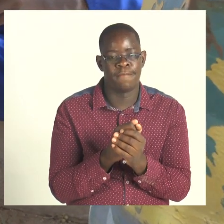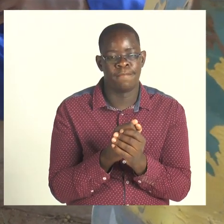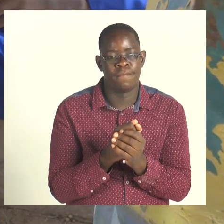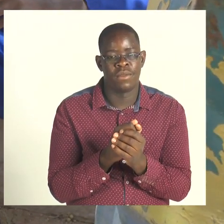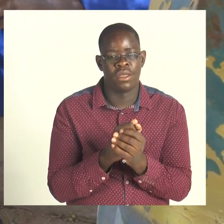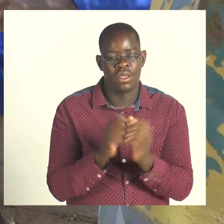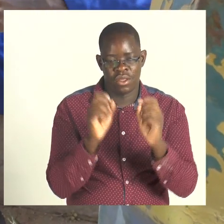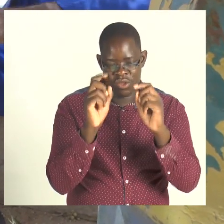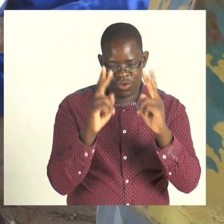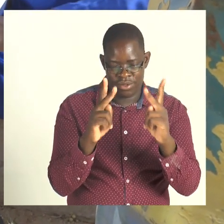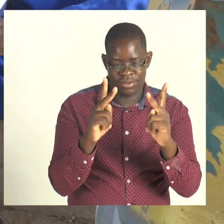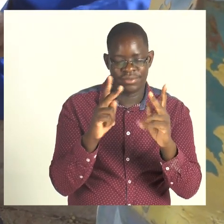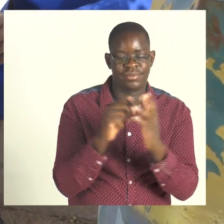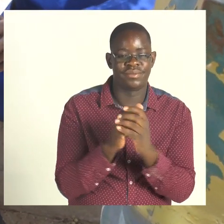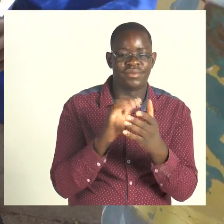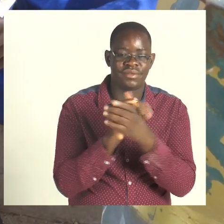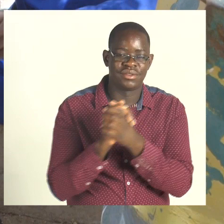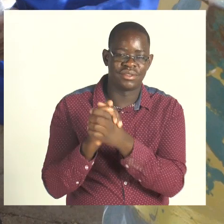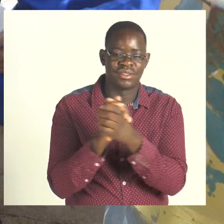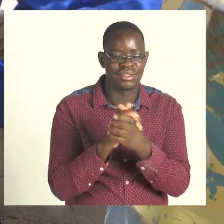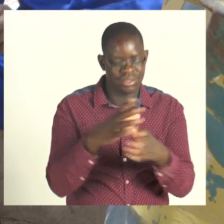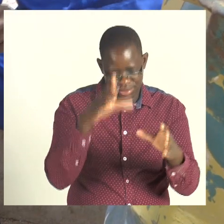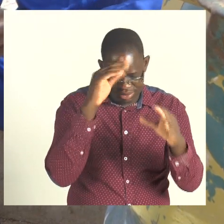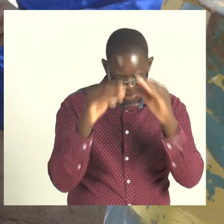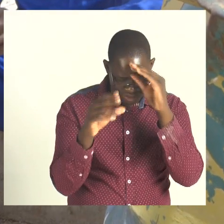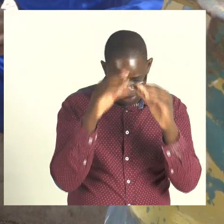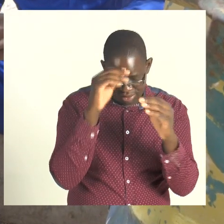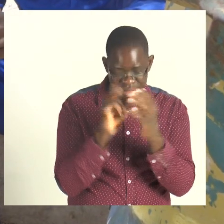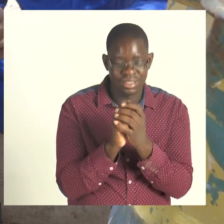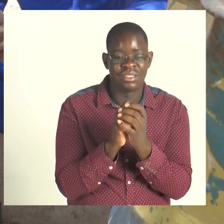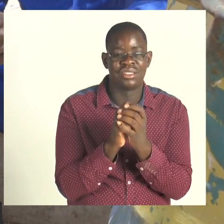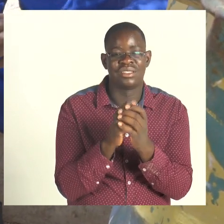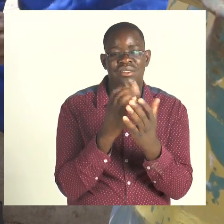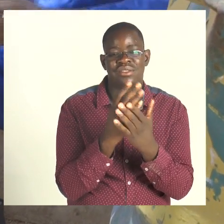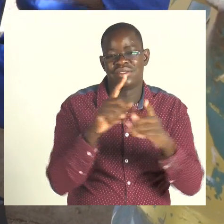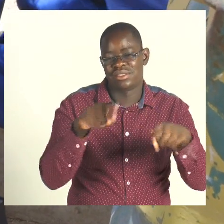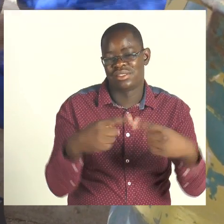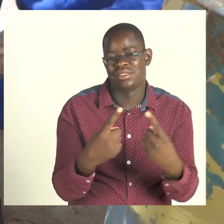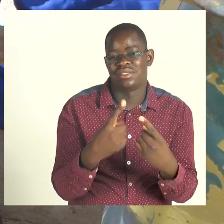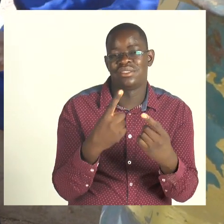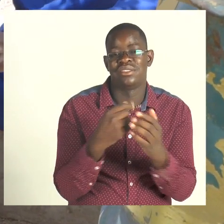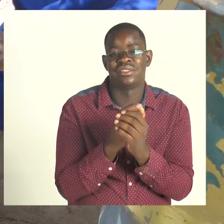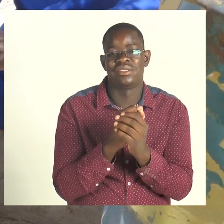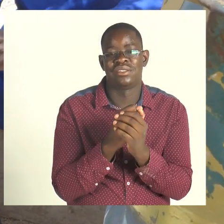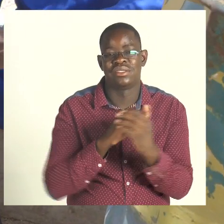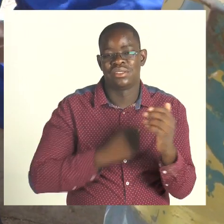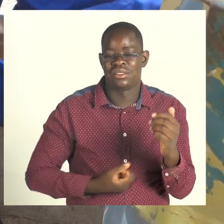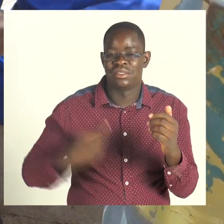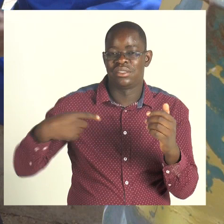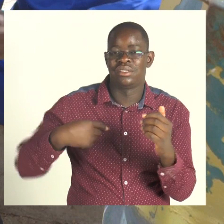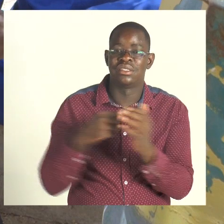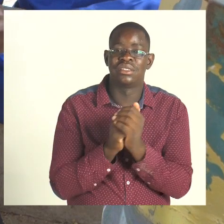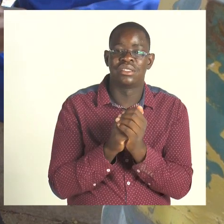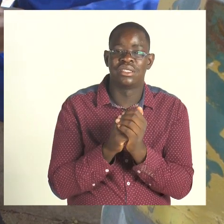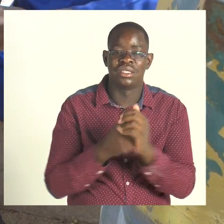Well done, my Delia. I see that you have learned meaningful things from our Sunday.